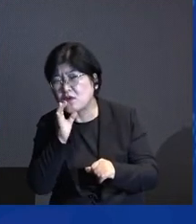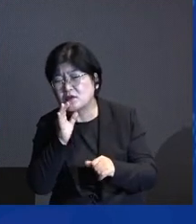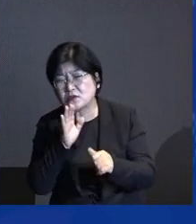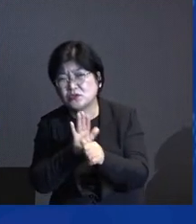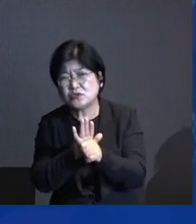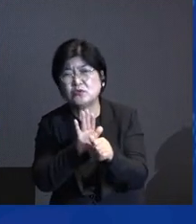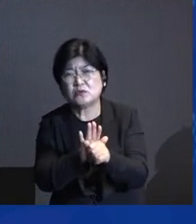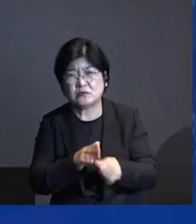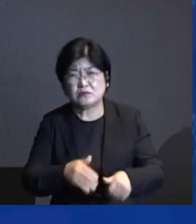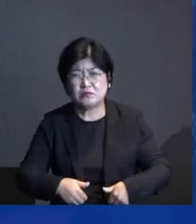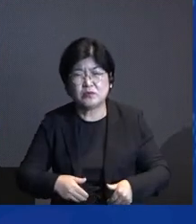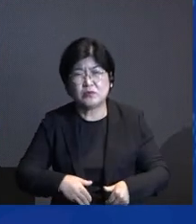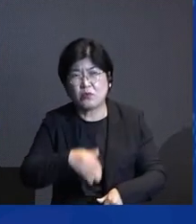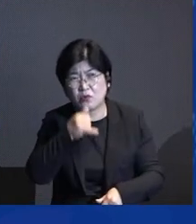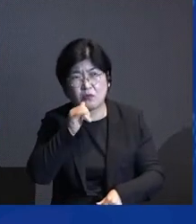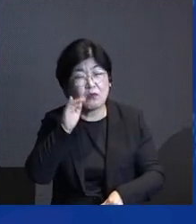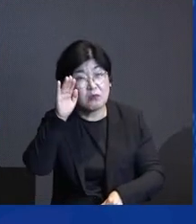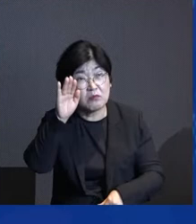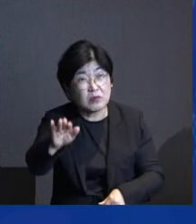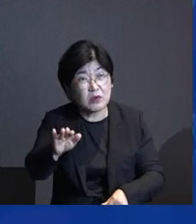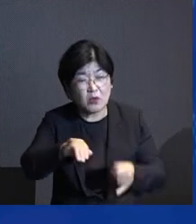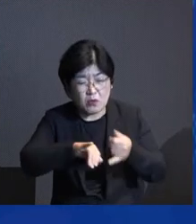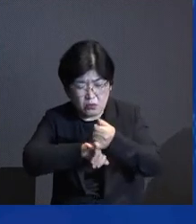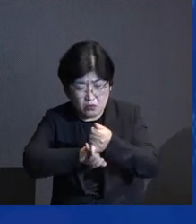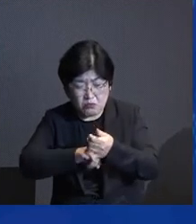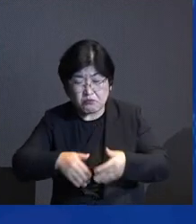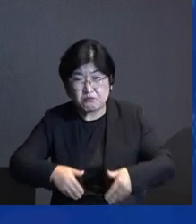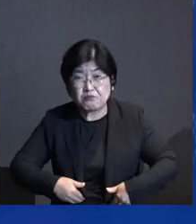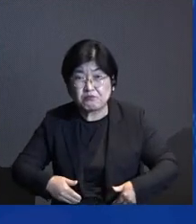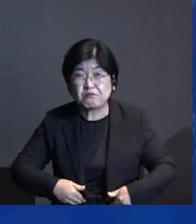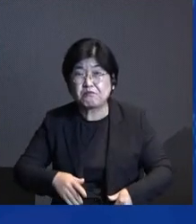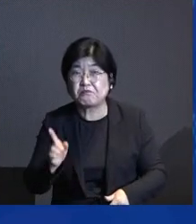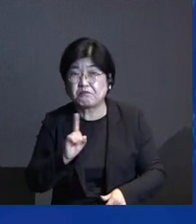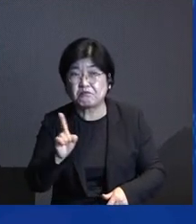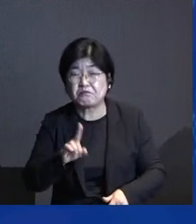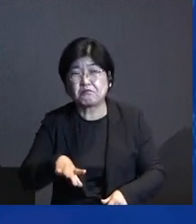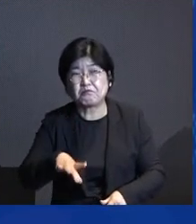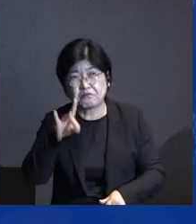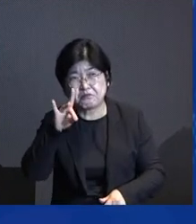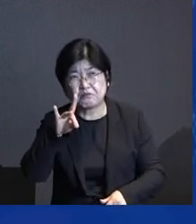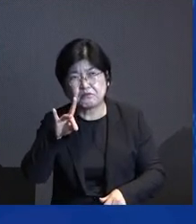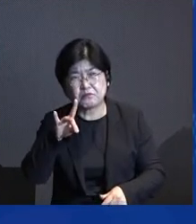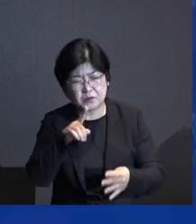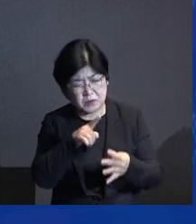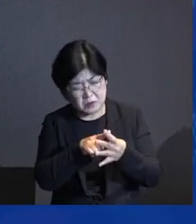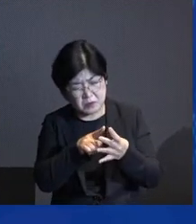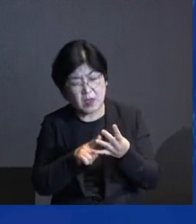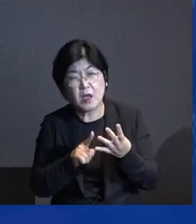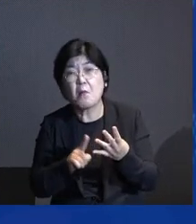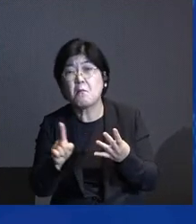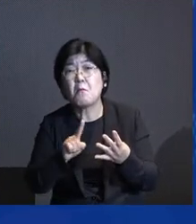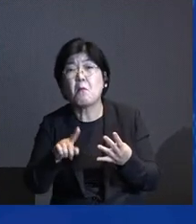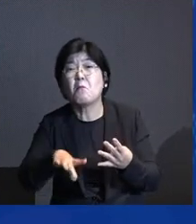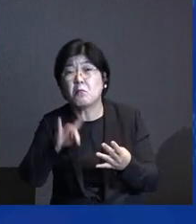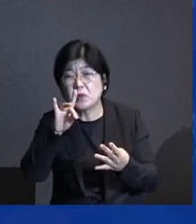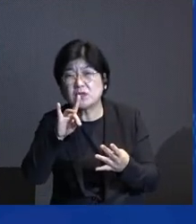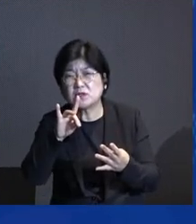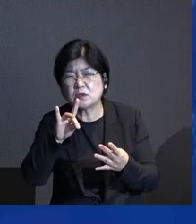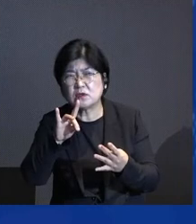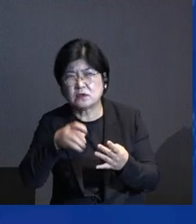is necessary to prioritize the two in parallel. So I would like to